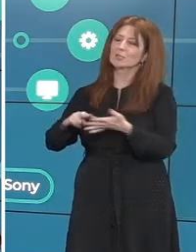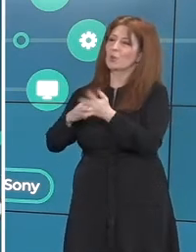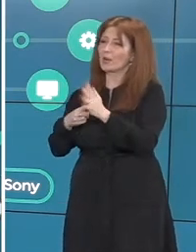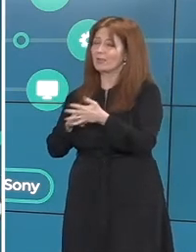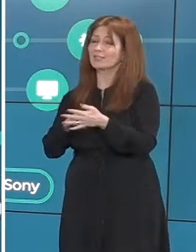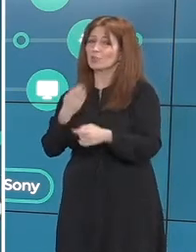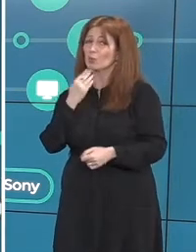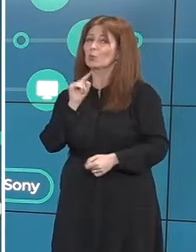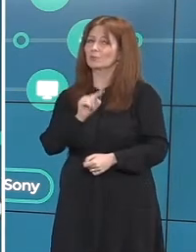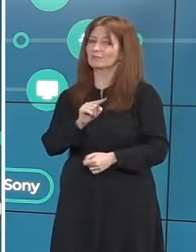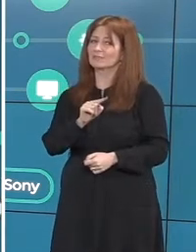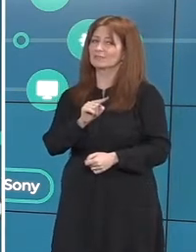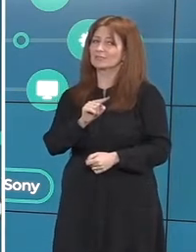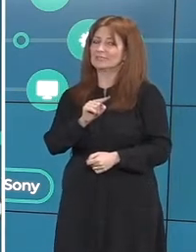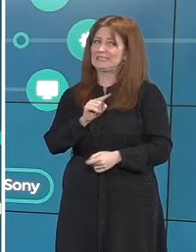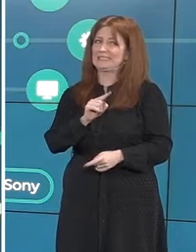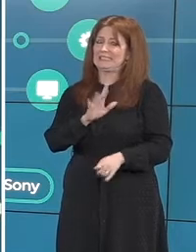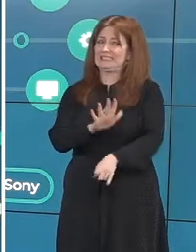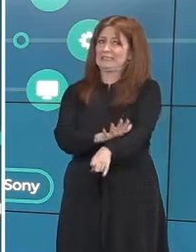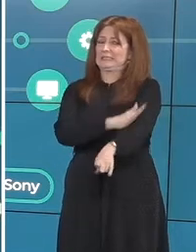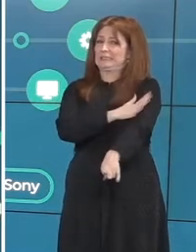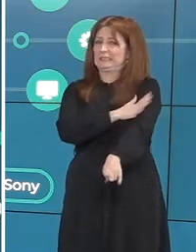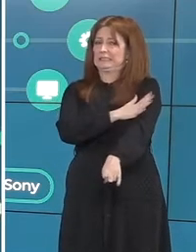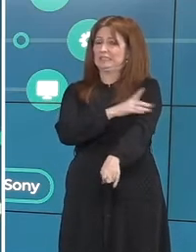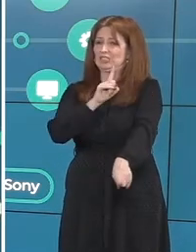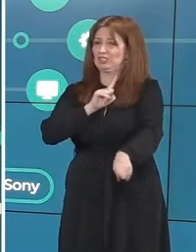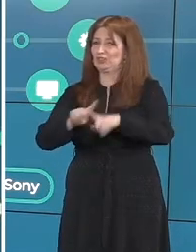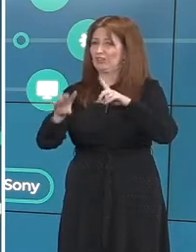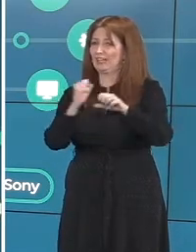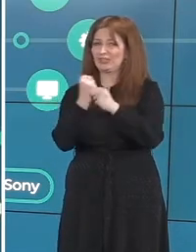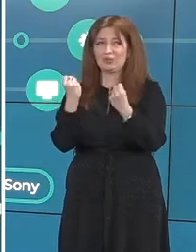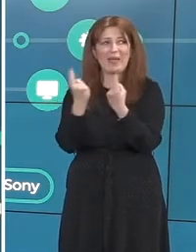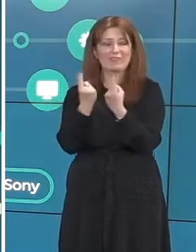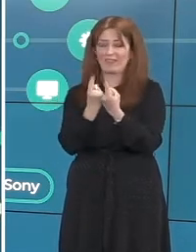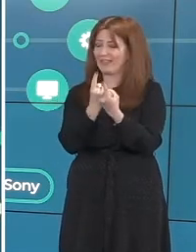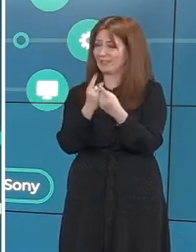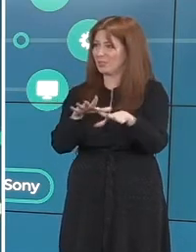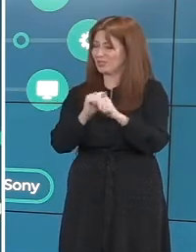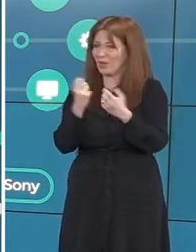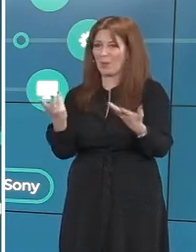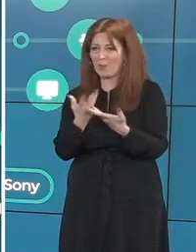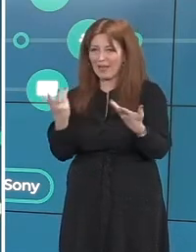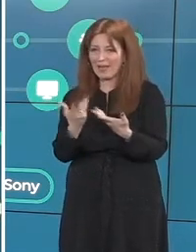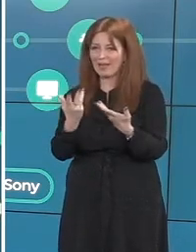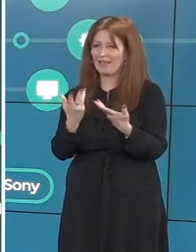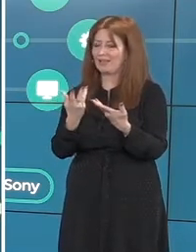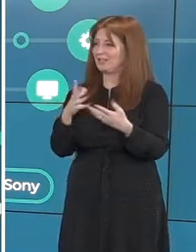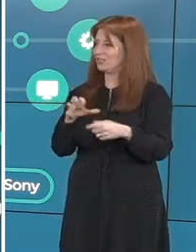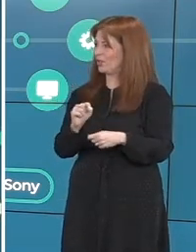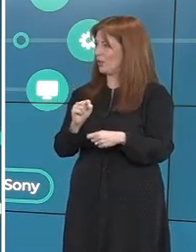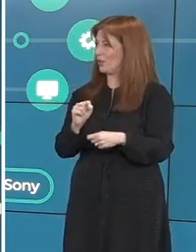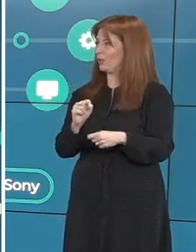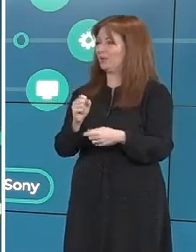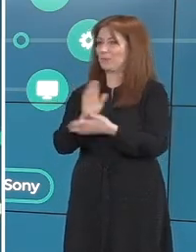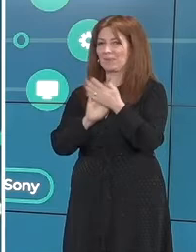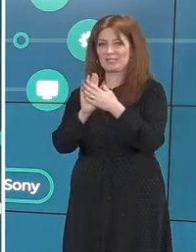this, and they're kind of freaked out because it's trying to do everything and it's where to start. And sometimes they're so paralysed by fear that they just don't start